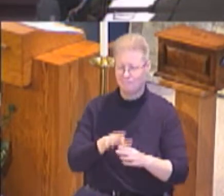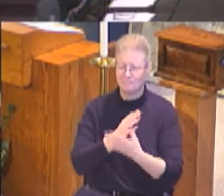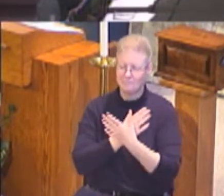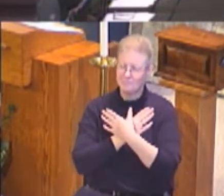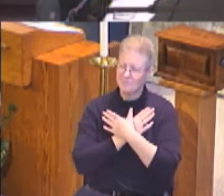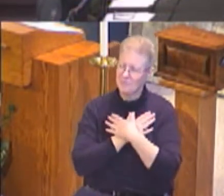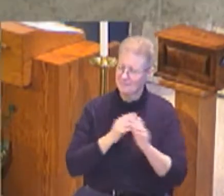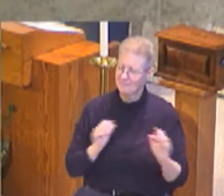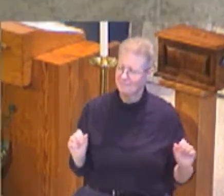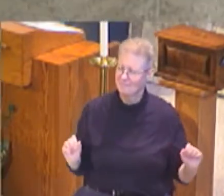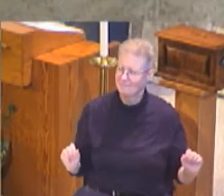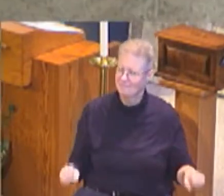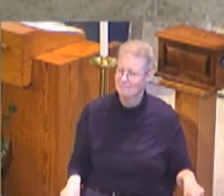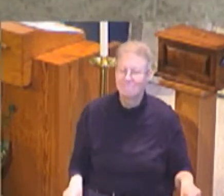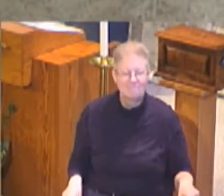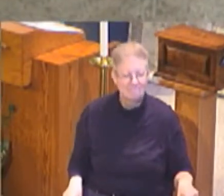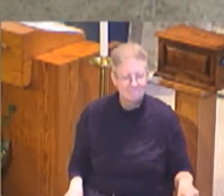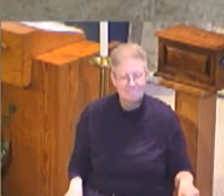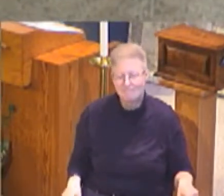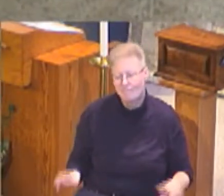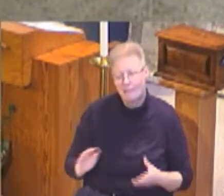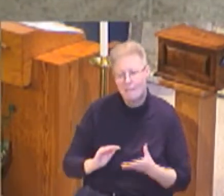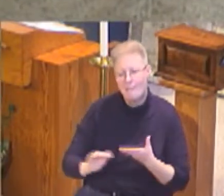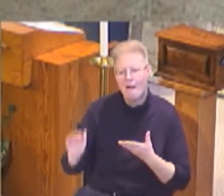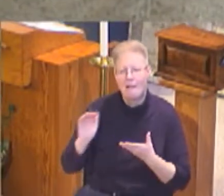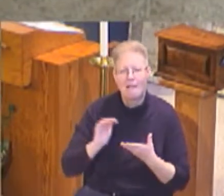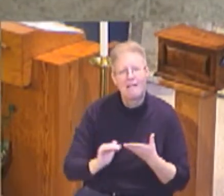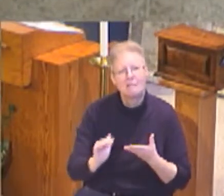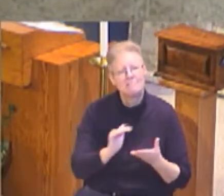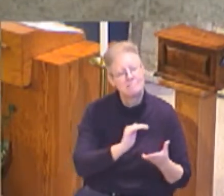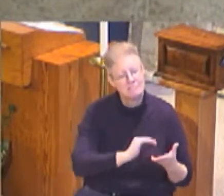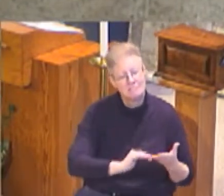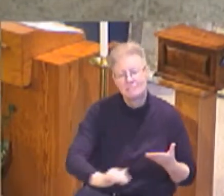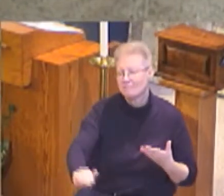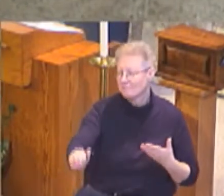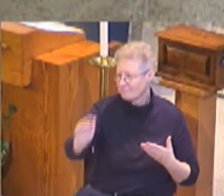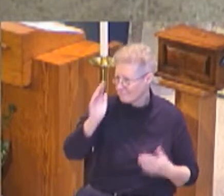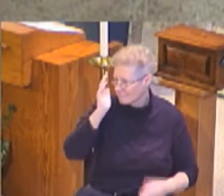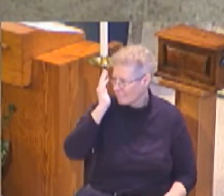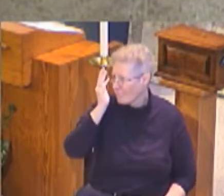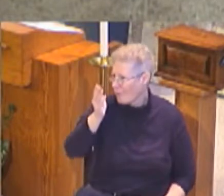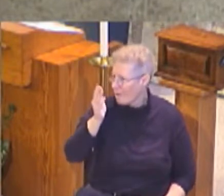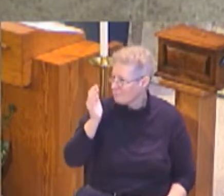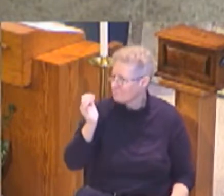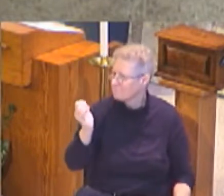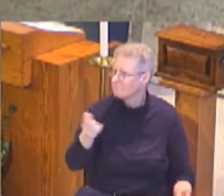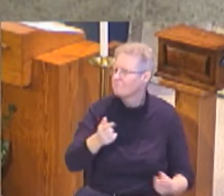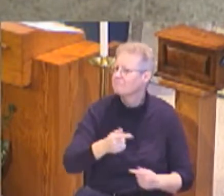you'll have a pardon.